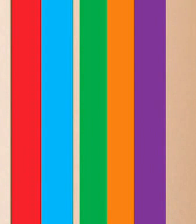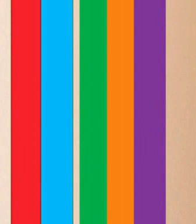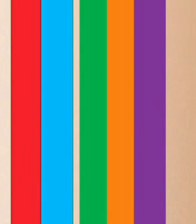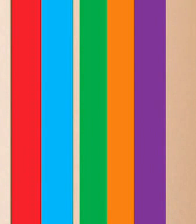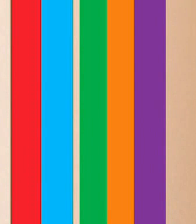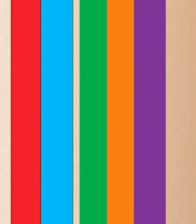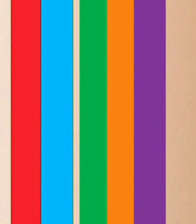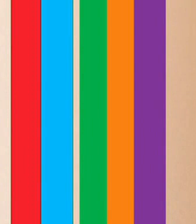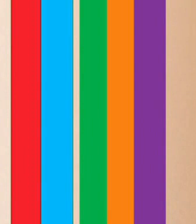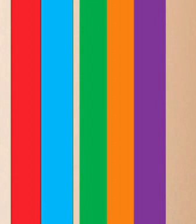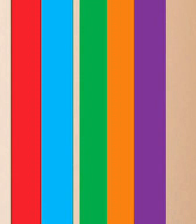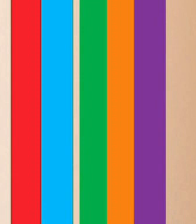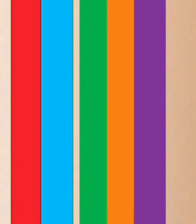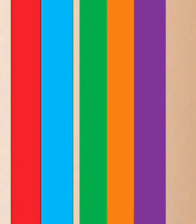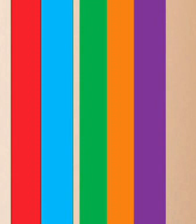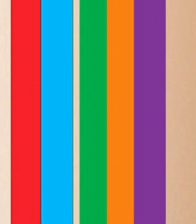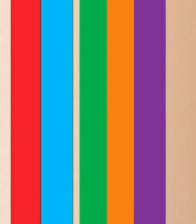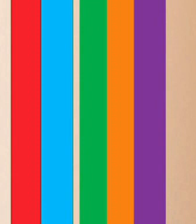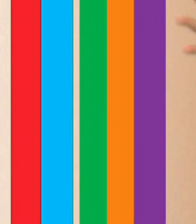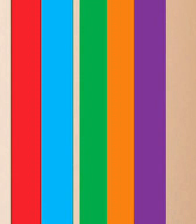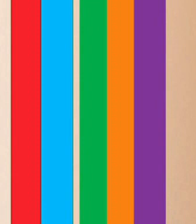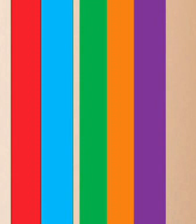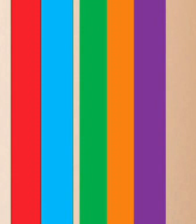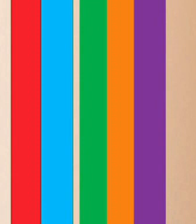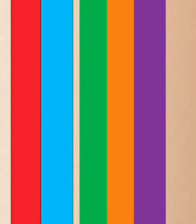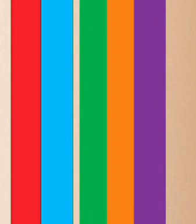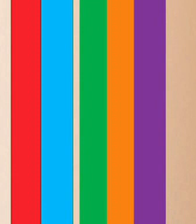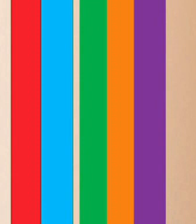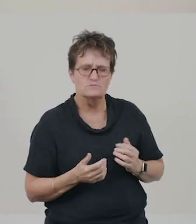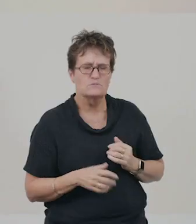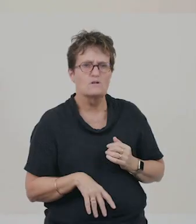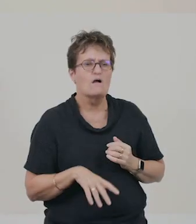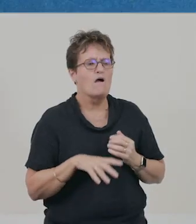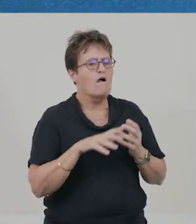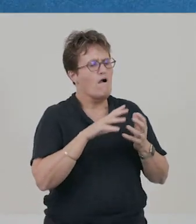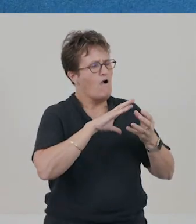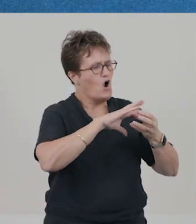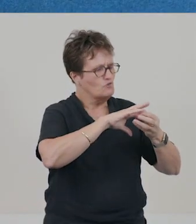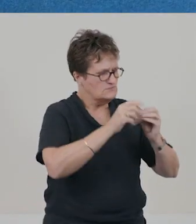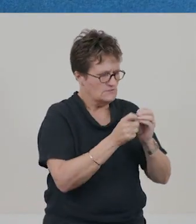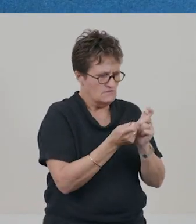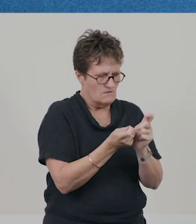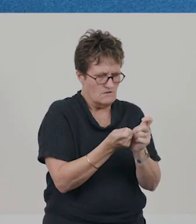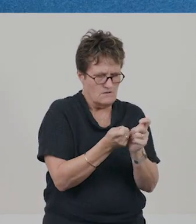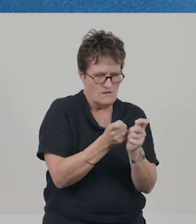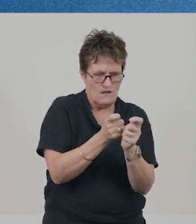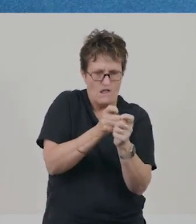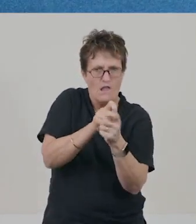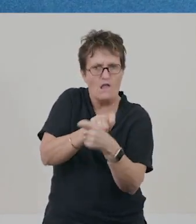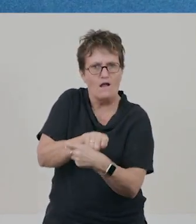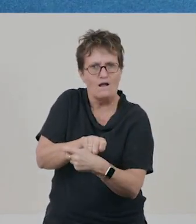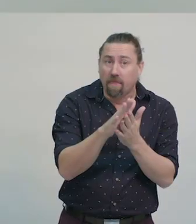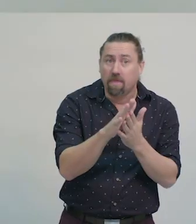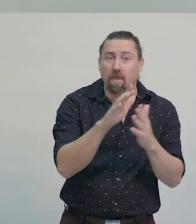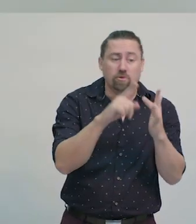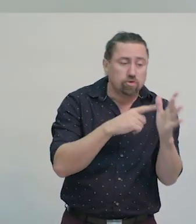school students. And I'm going to be guiding kids in their early years through their subjects. Coming up in English, we will learn about writing